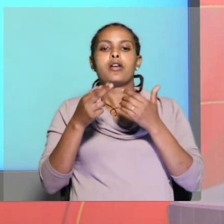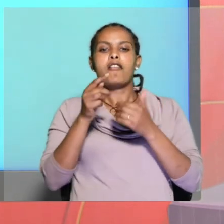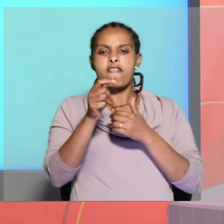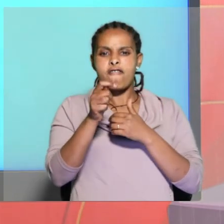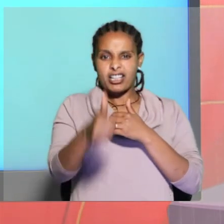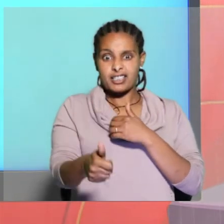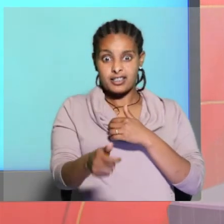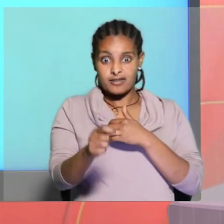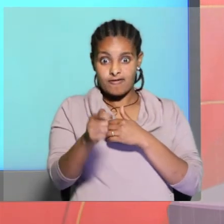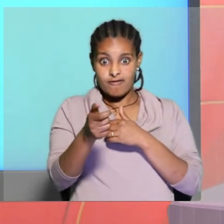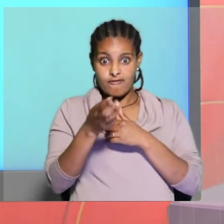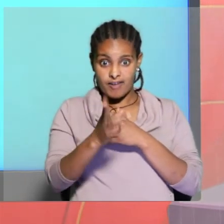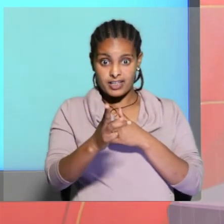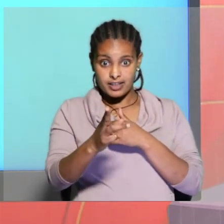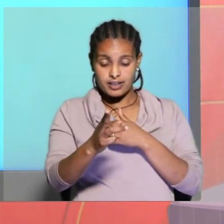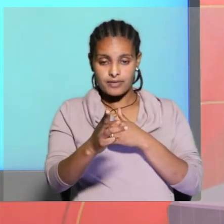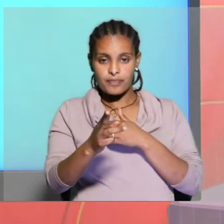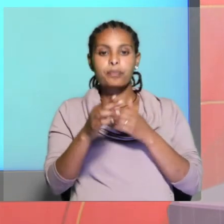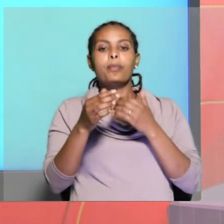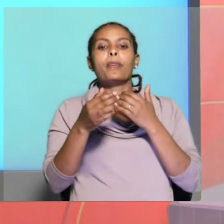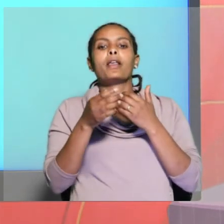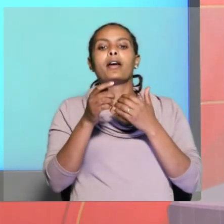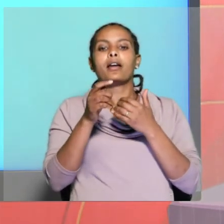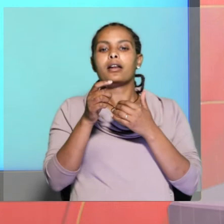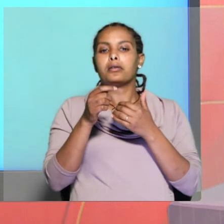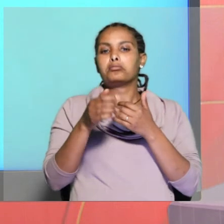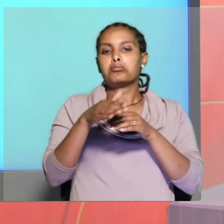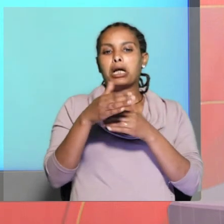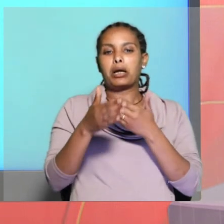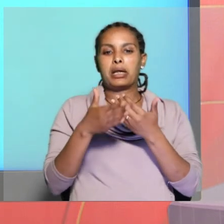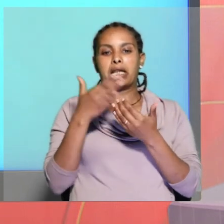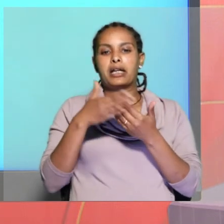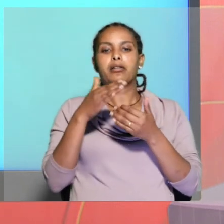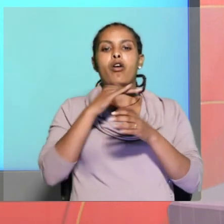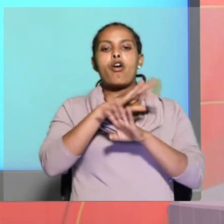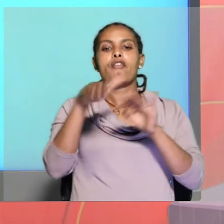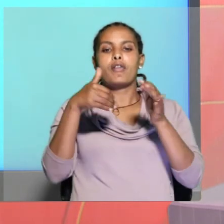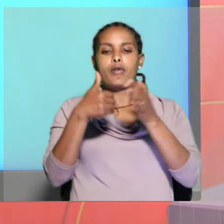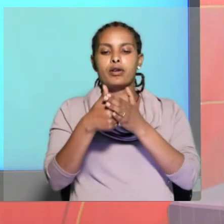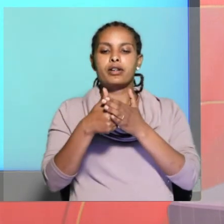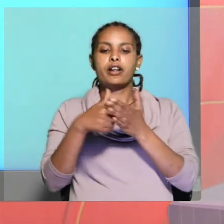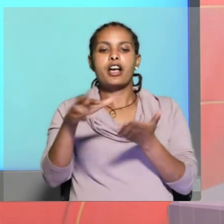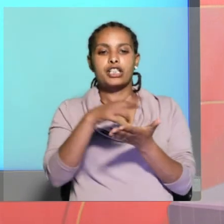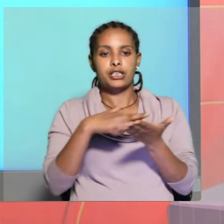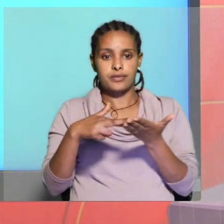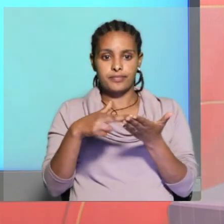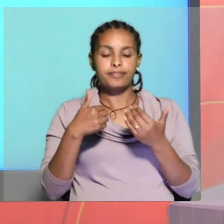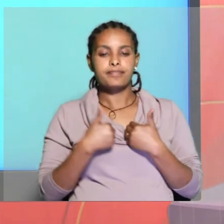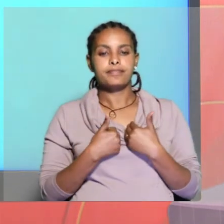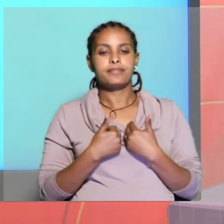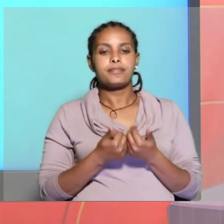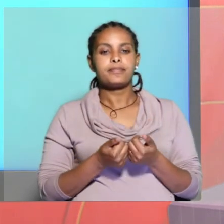fast. Now, elementary reactions add up to give the overall reaction.